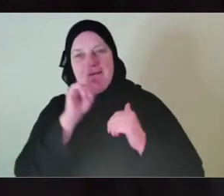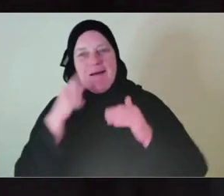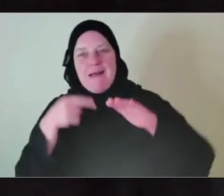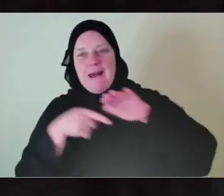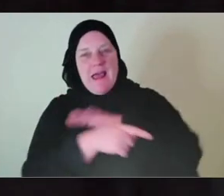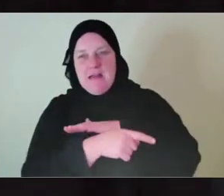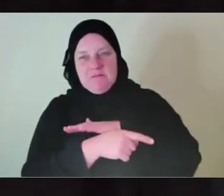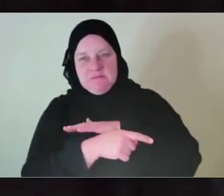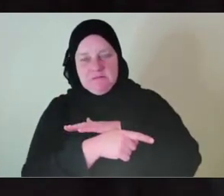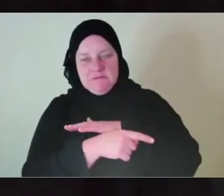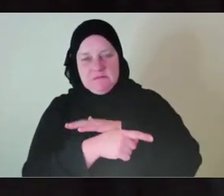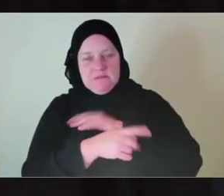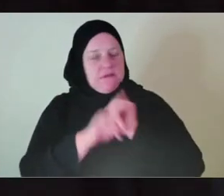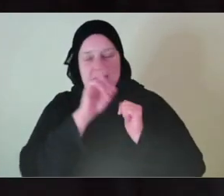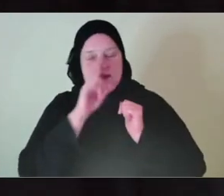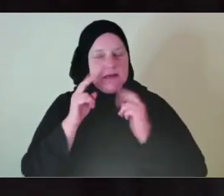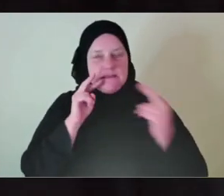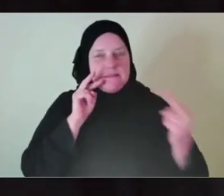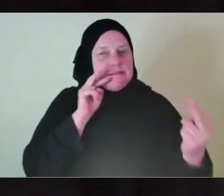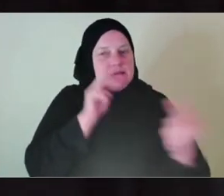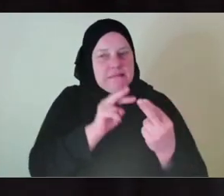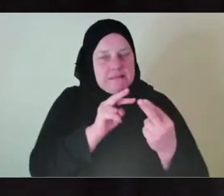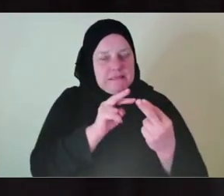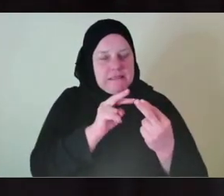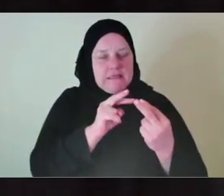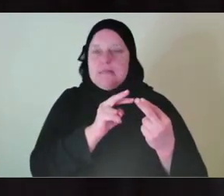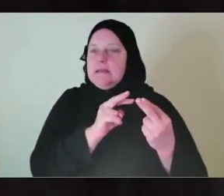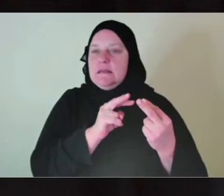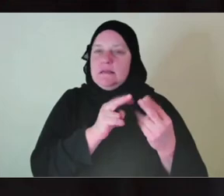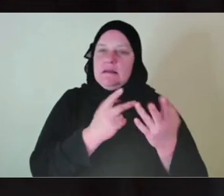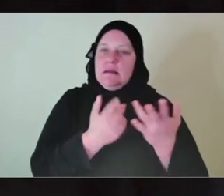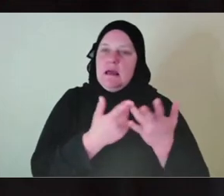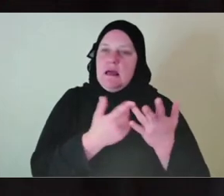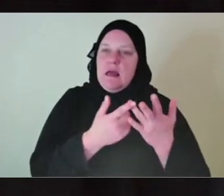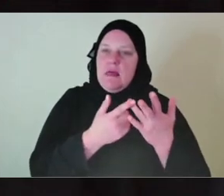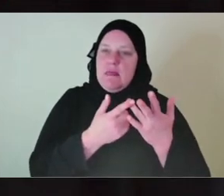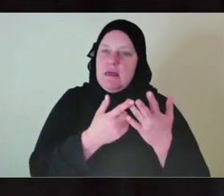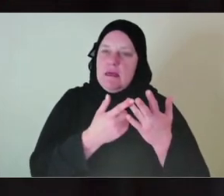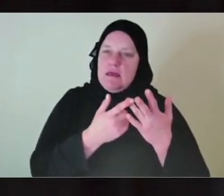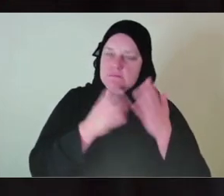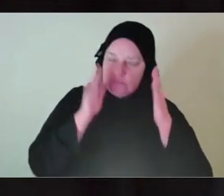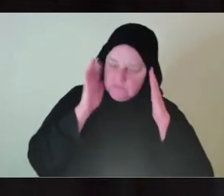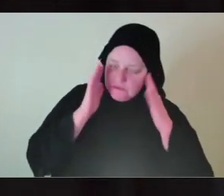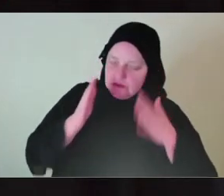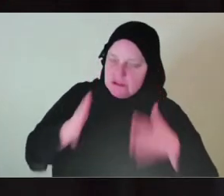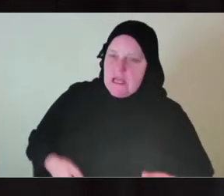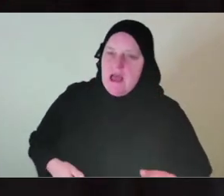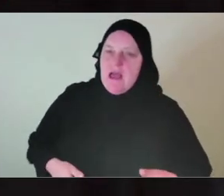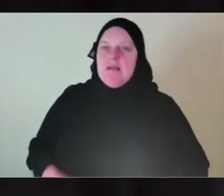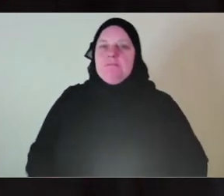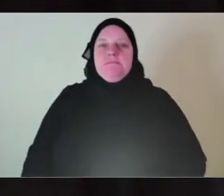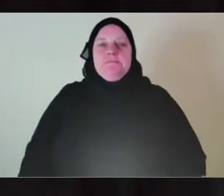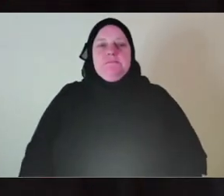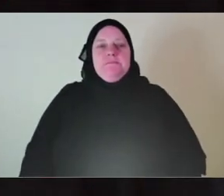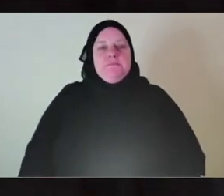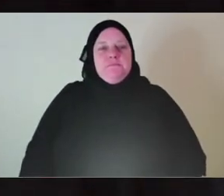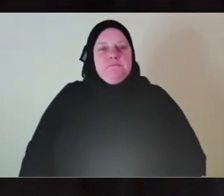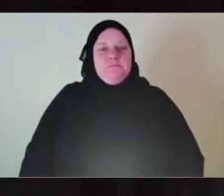Yet the qualities of the Imam could not be restricted. Once there was a jurisprudential